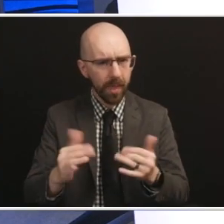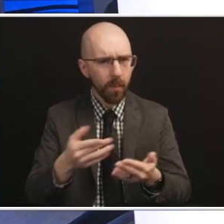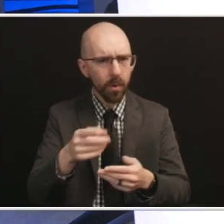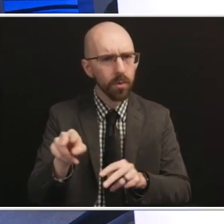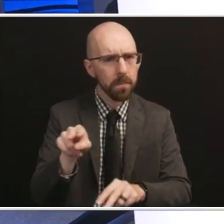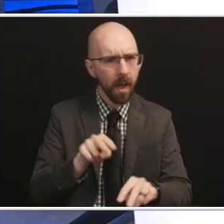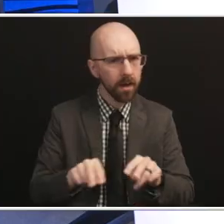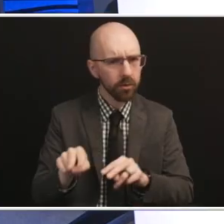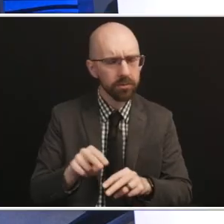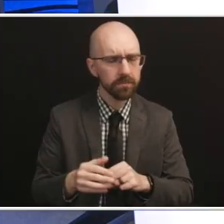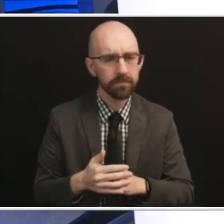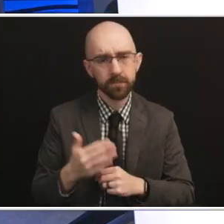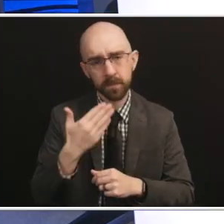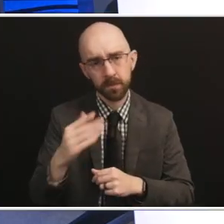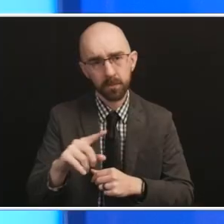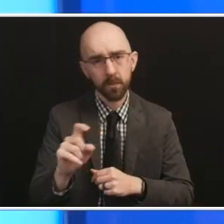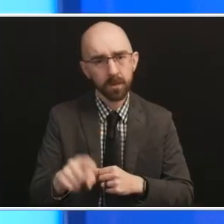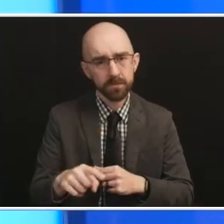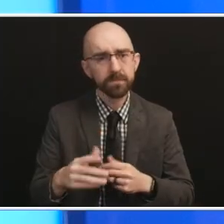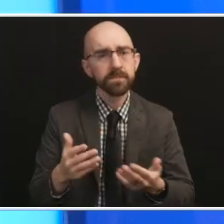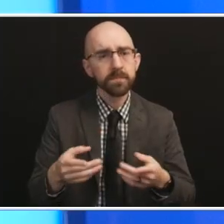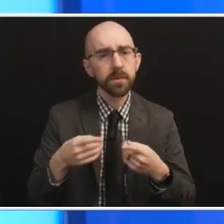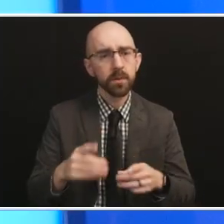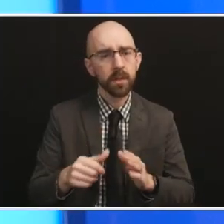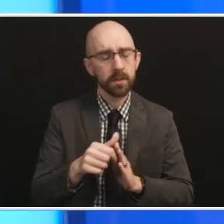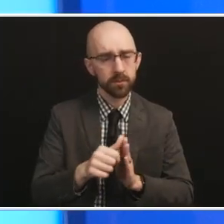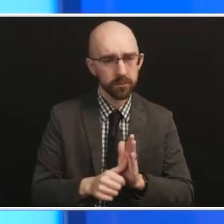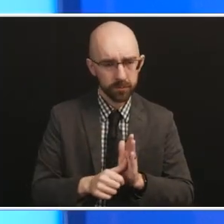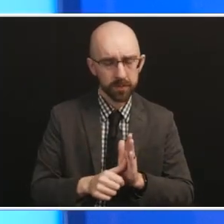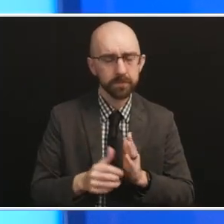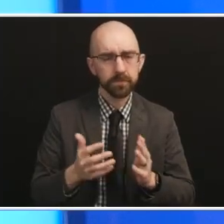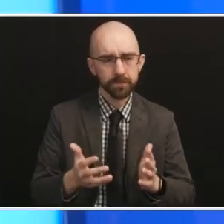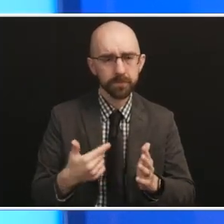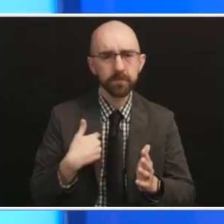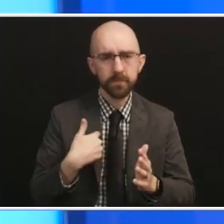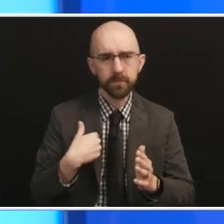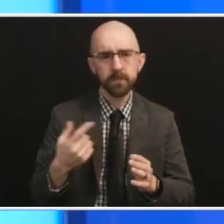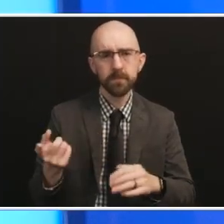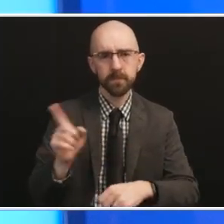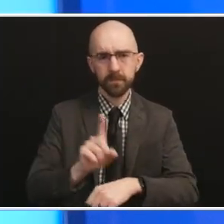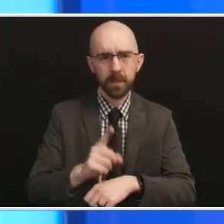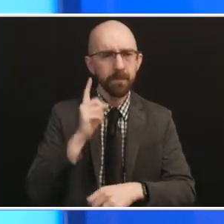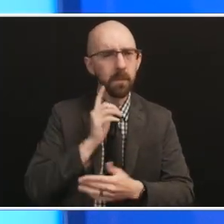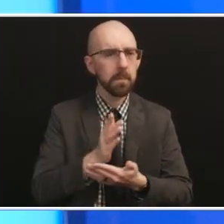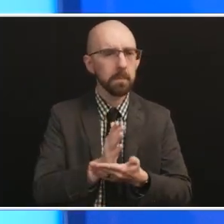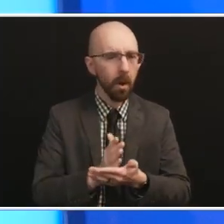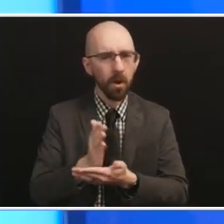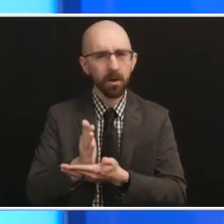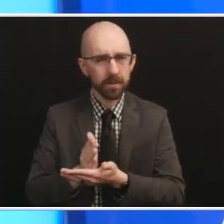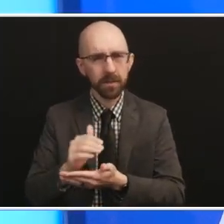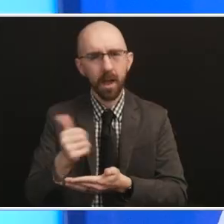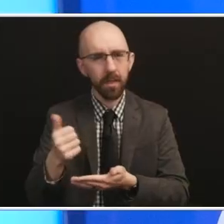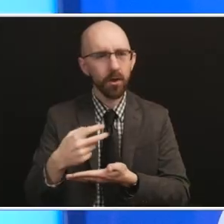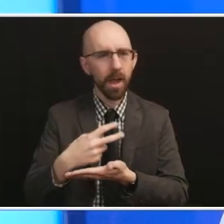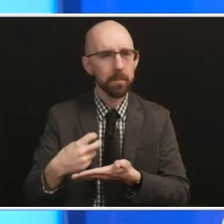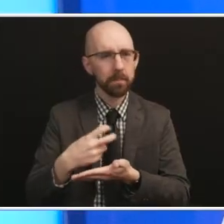Oh, that's a good question. And so during the surgery, I come down for pieces of it, and the other epileptologists basically, they